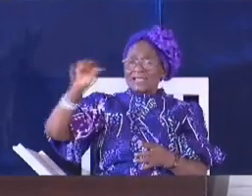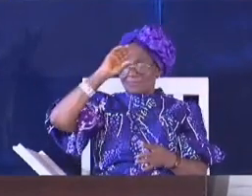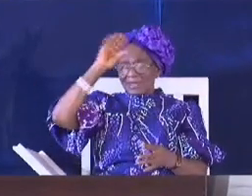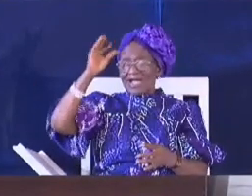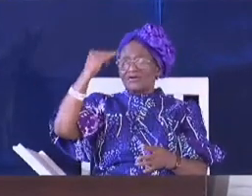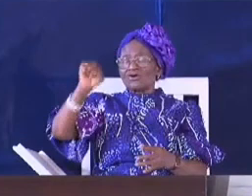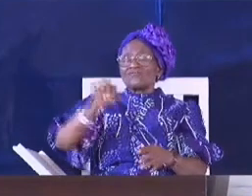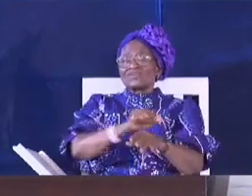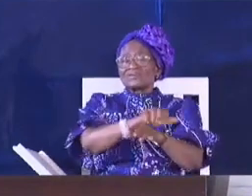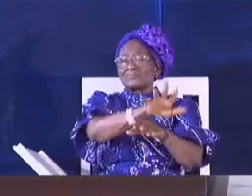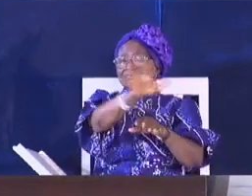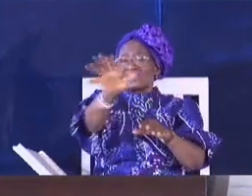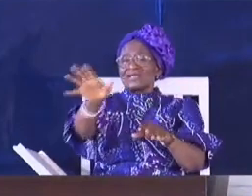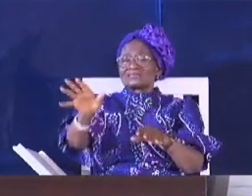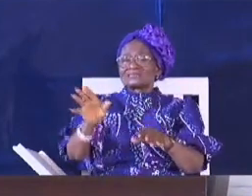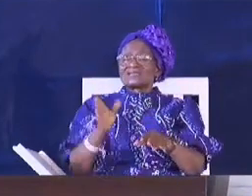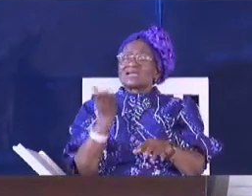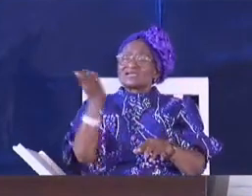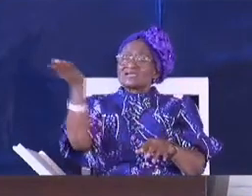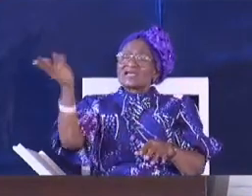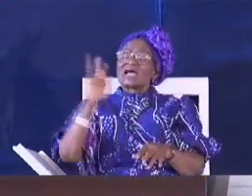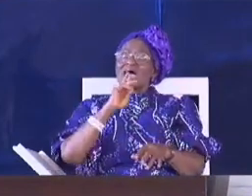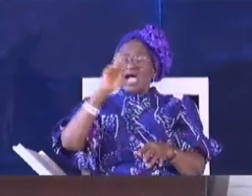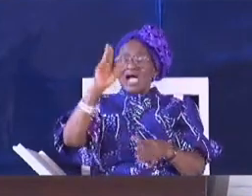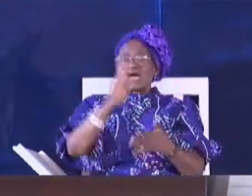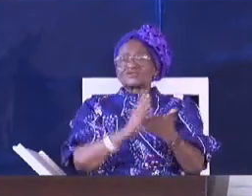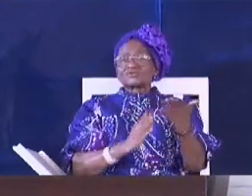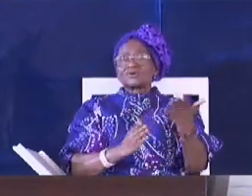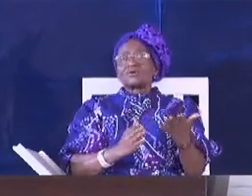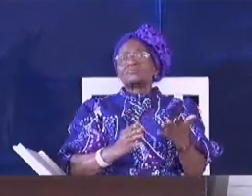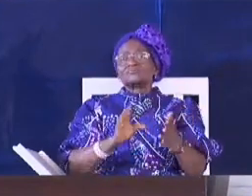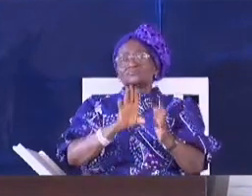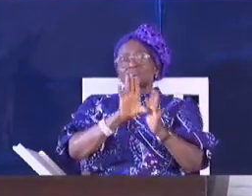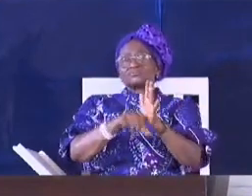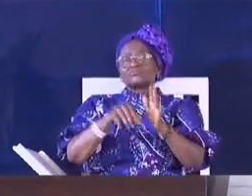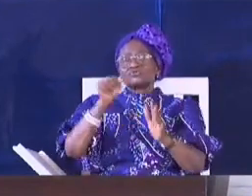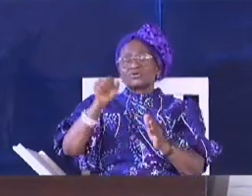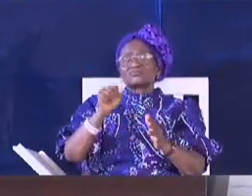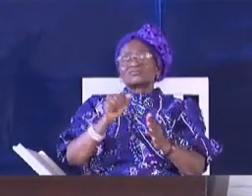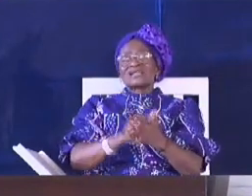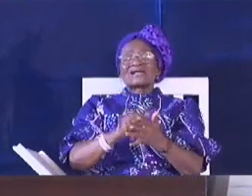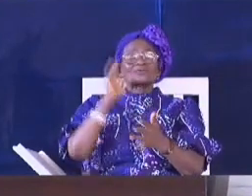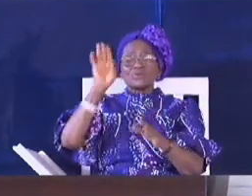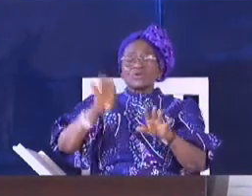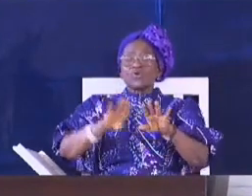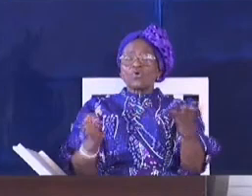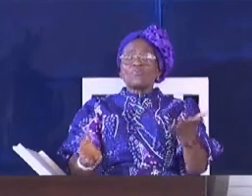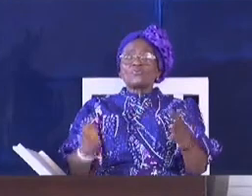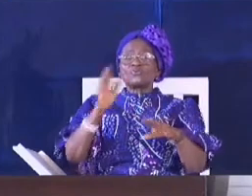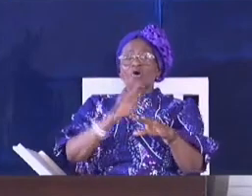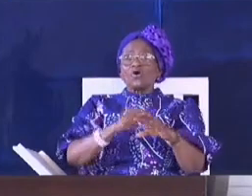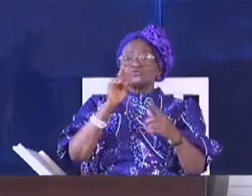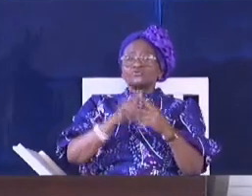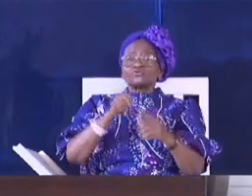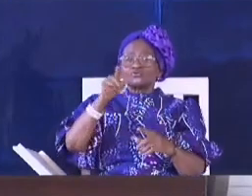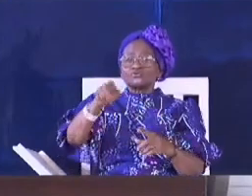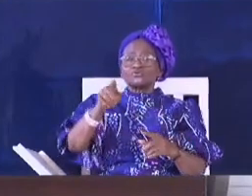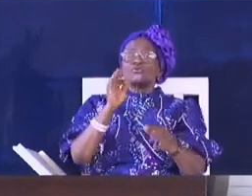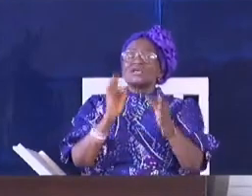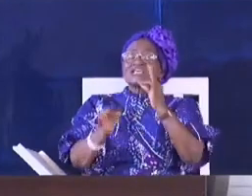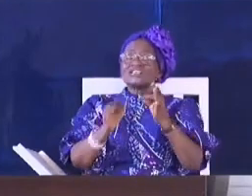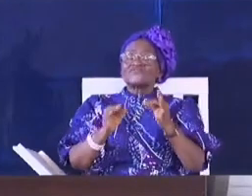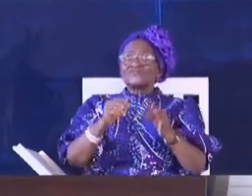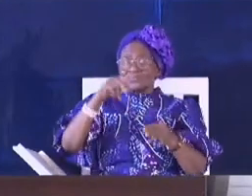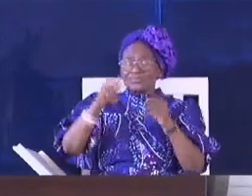There are certain doors that will open unto you if people know that you are a man